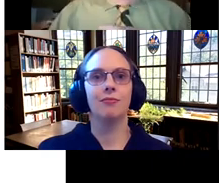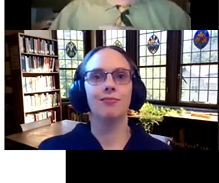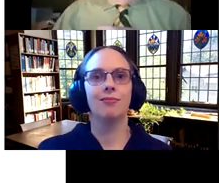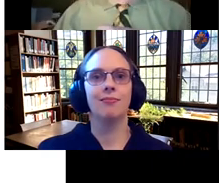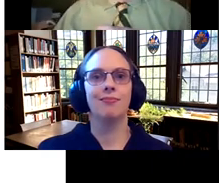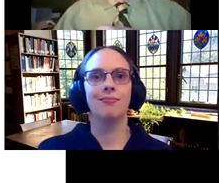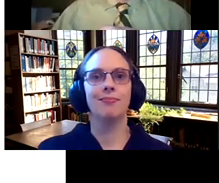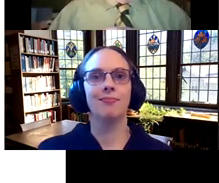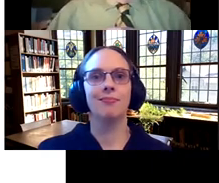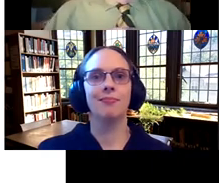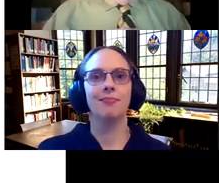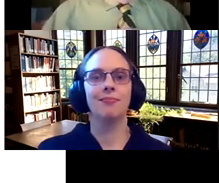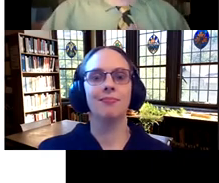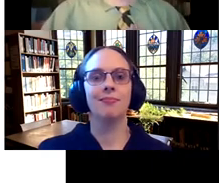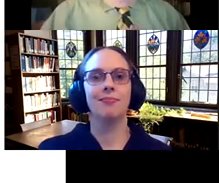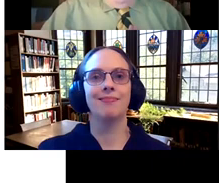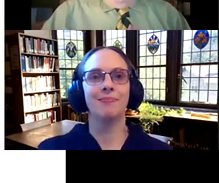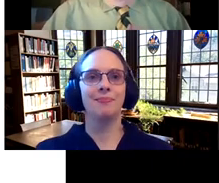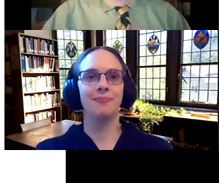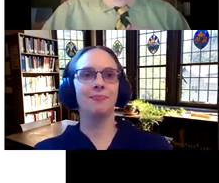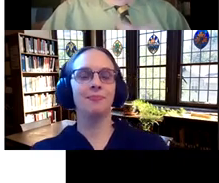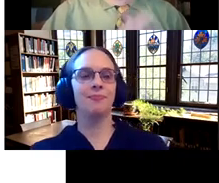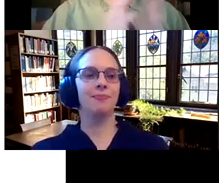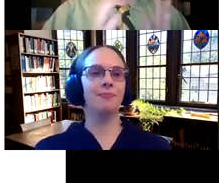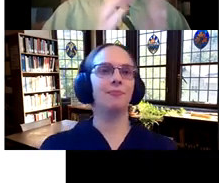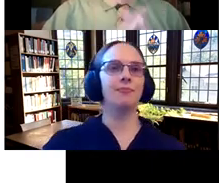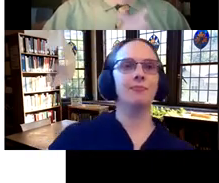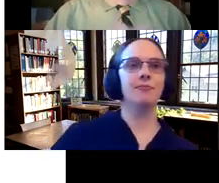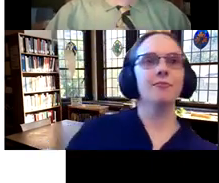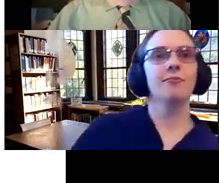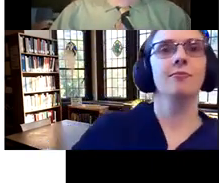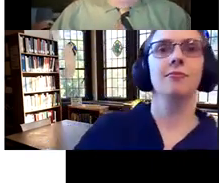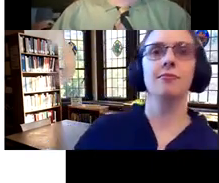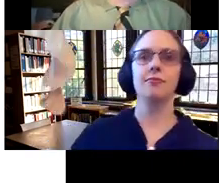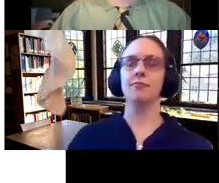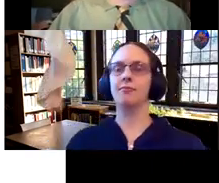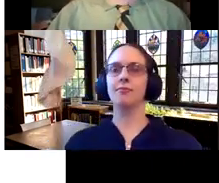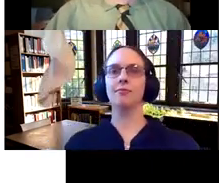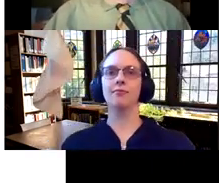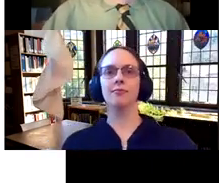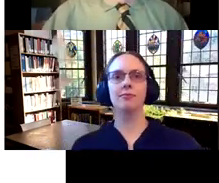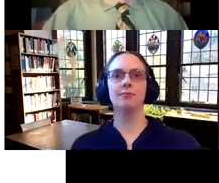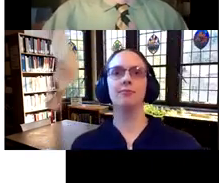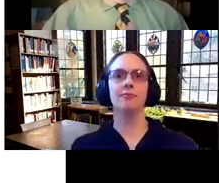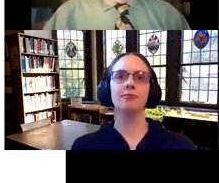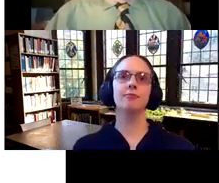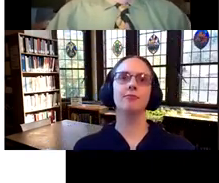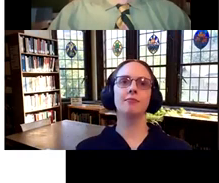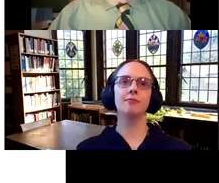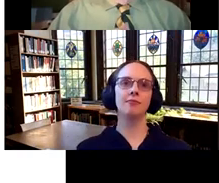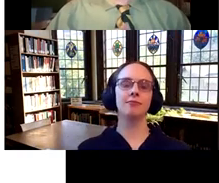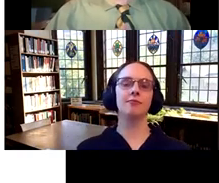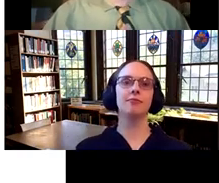why he's called Ellsworth. Well, he didn't have really a shape for a while. And then a few years later,